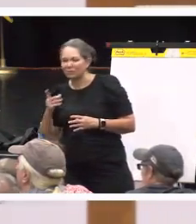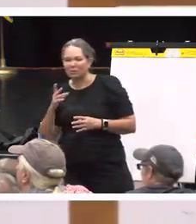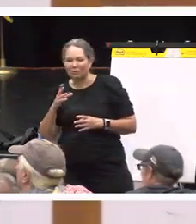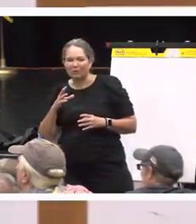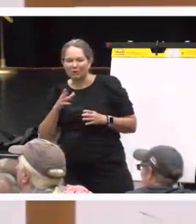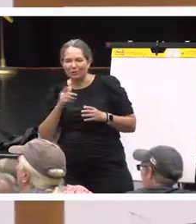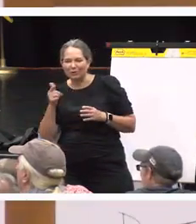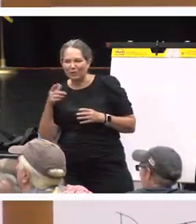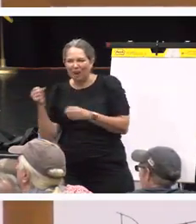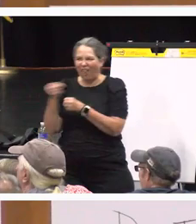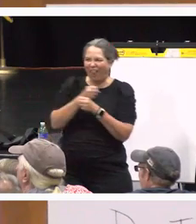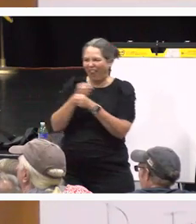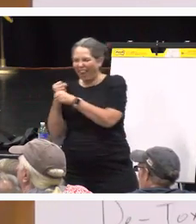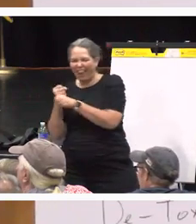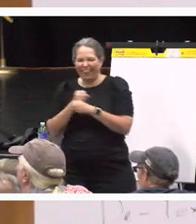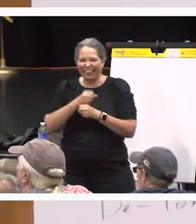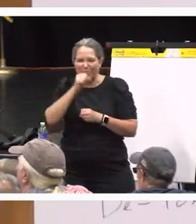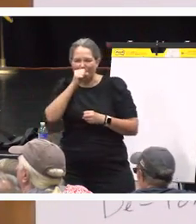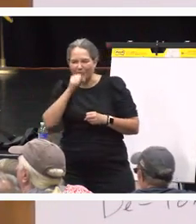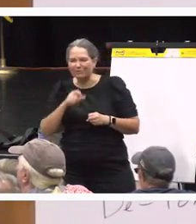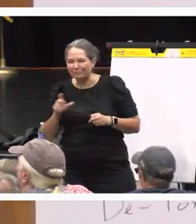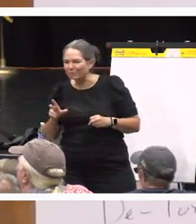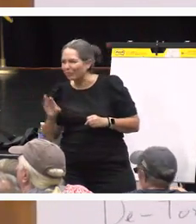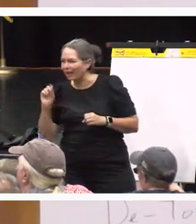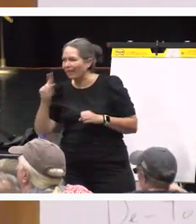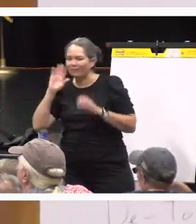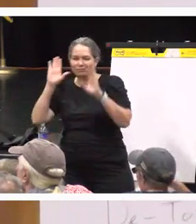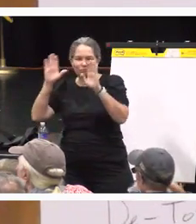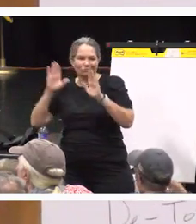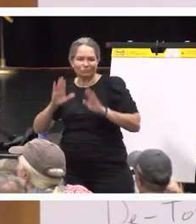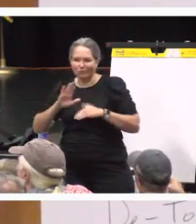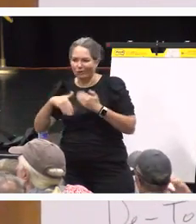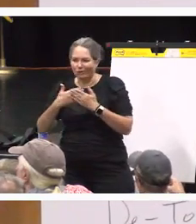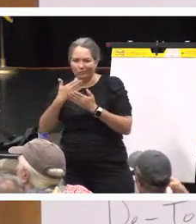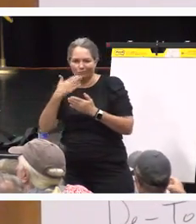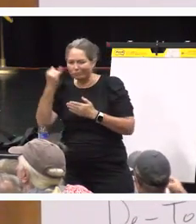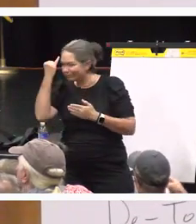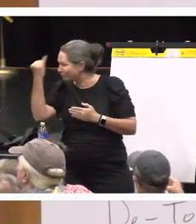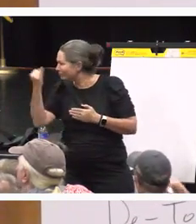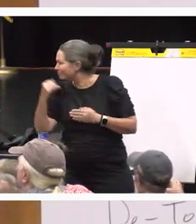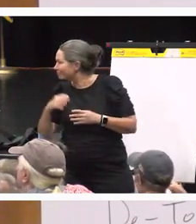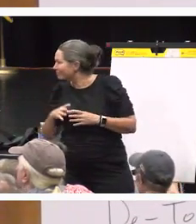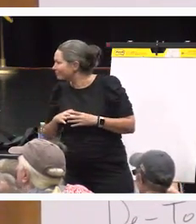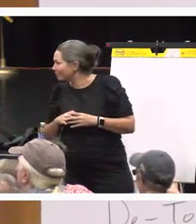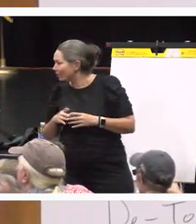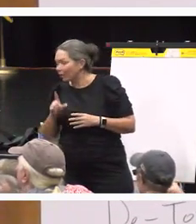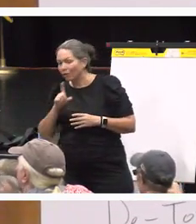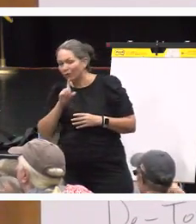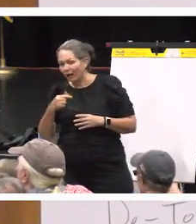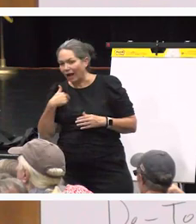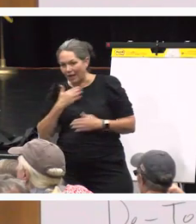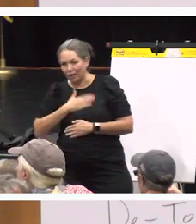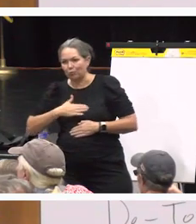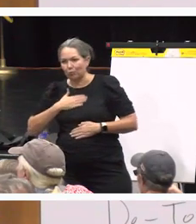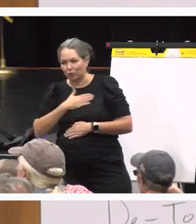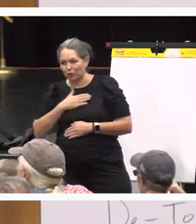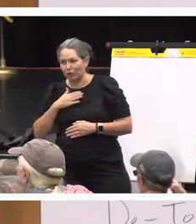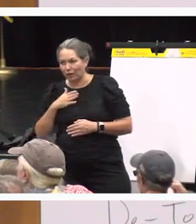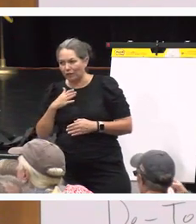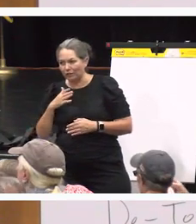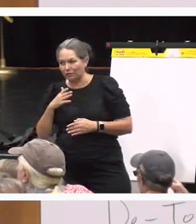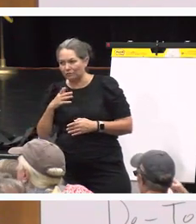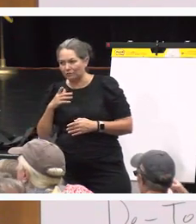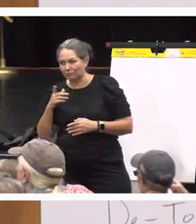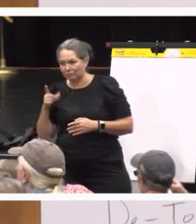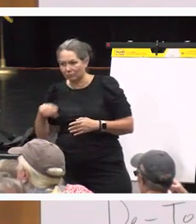mic. I think these are all fantastic ideas. I respect everyone who's kind of commenting on them. I really appreciate the youth who are here today and